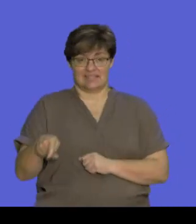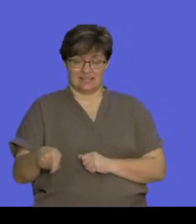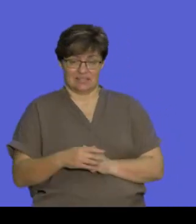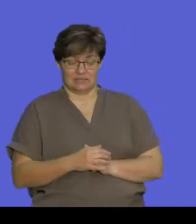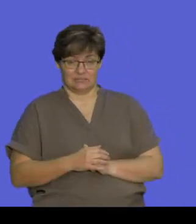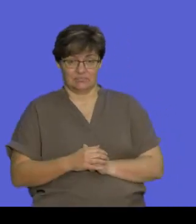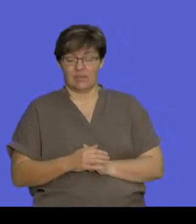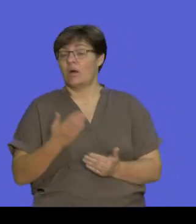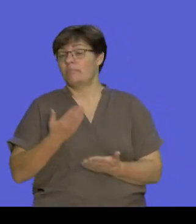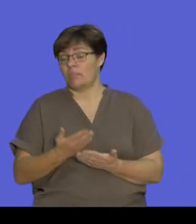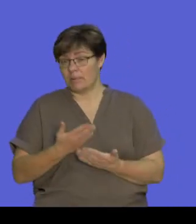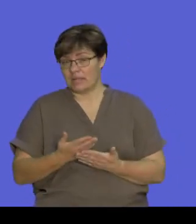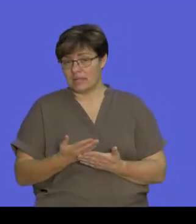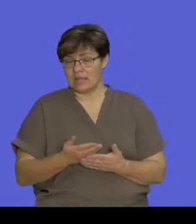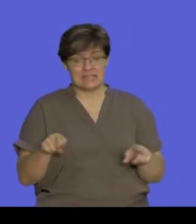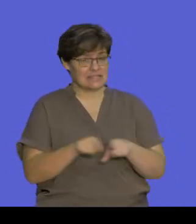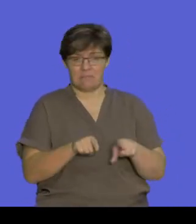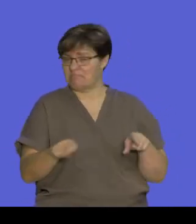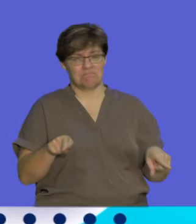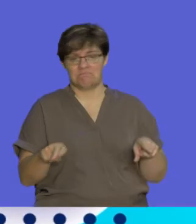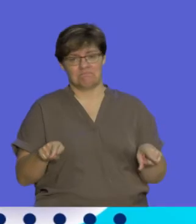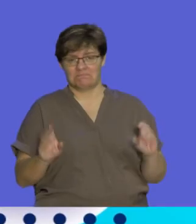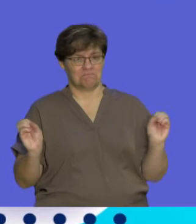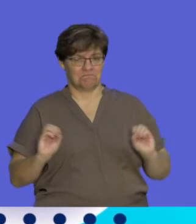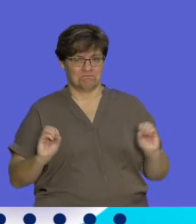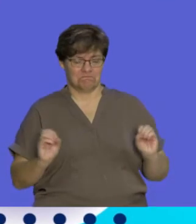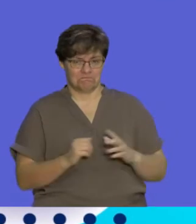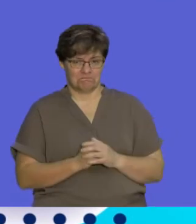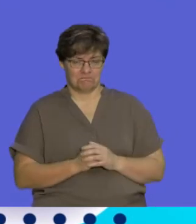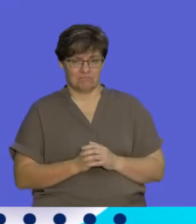The probabilities are no longer exactly the same. If they were